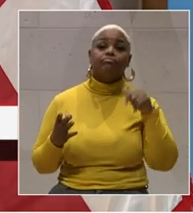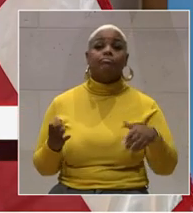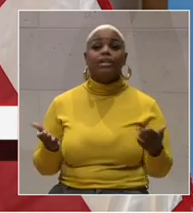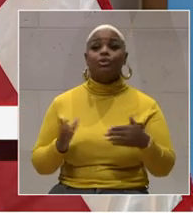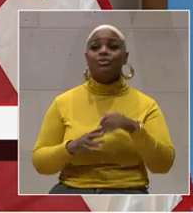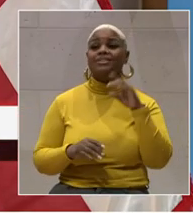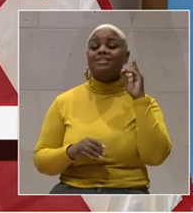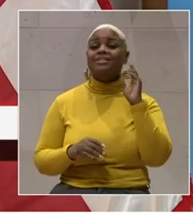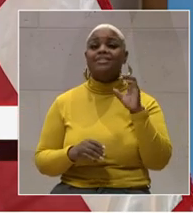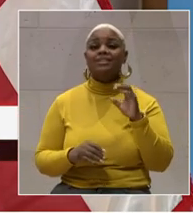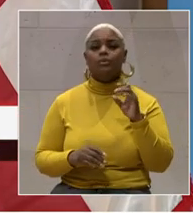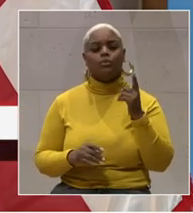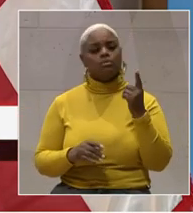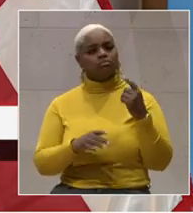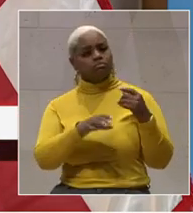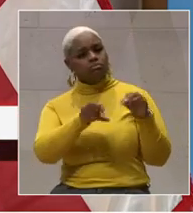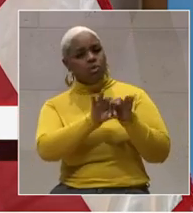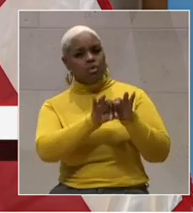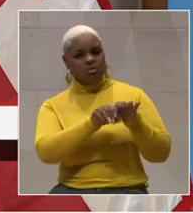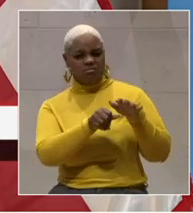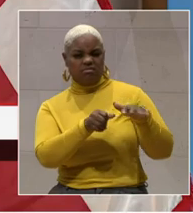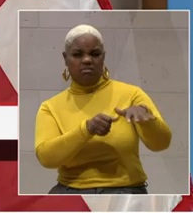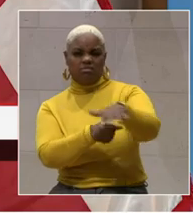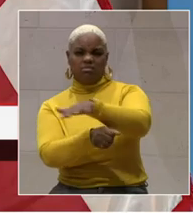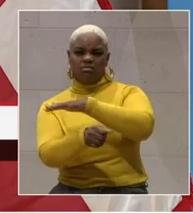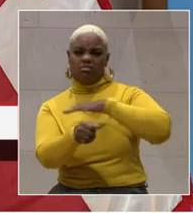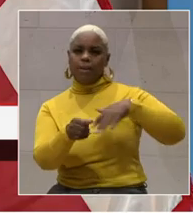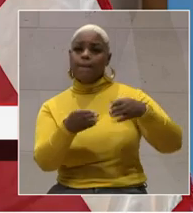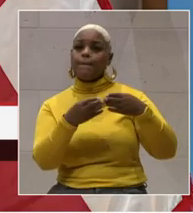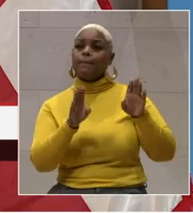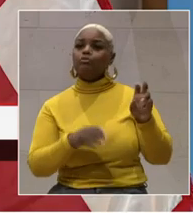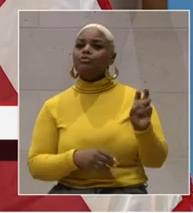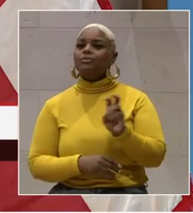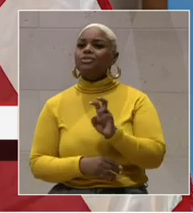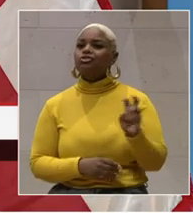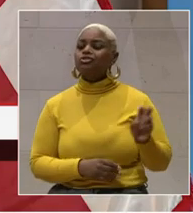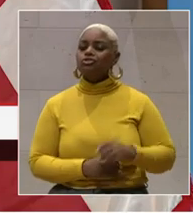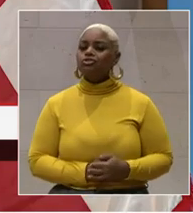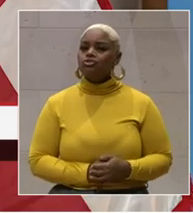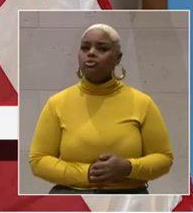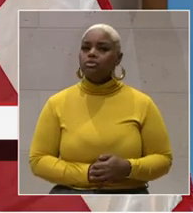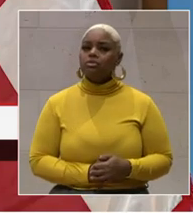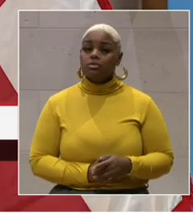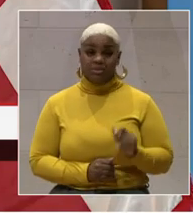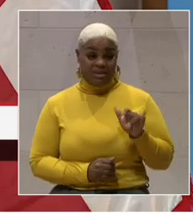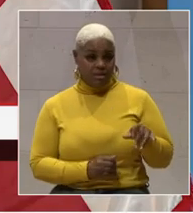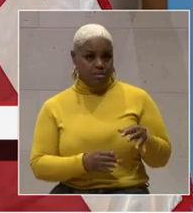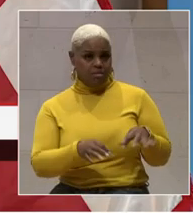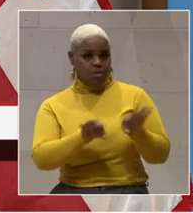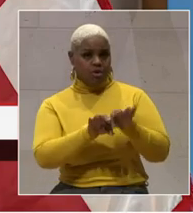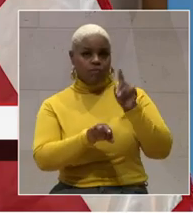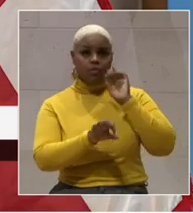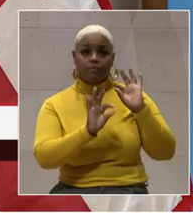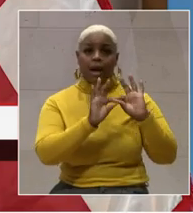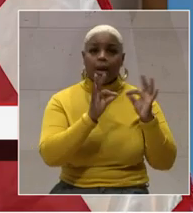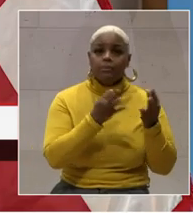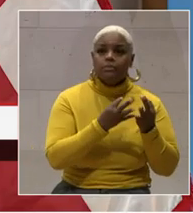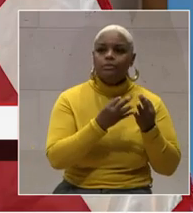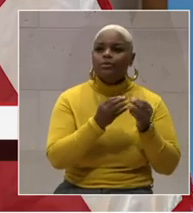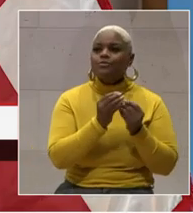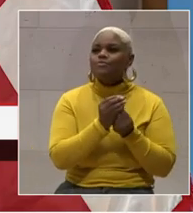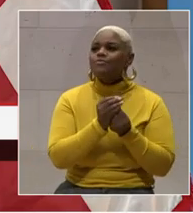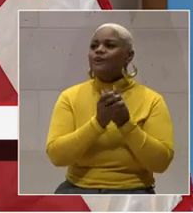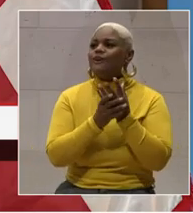it's important for growing our cities, for keeping families, and because no one wants to be a